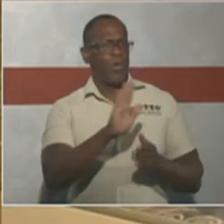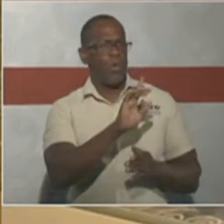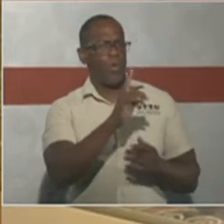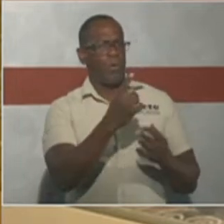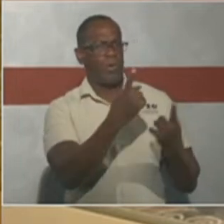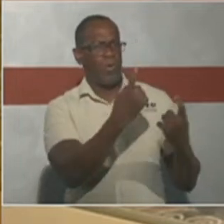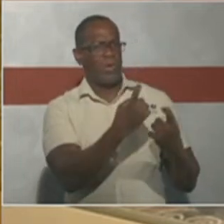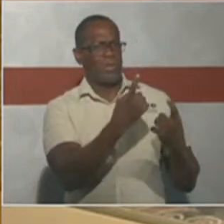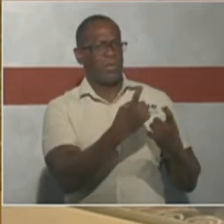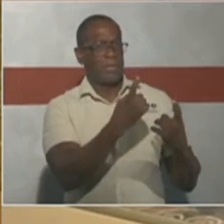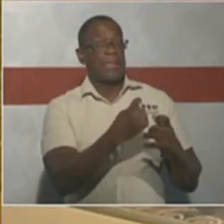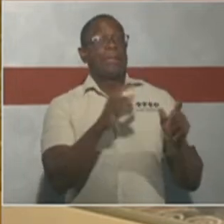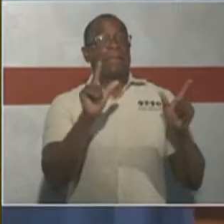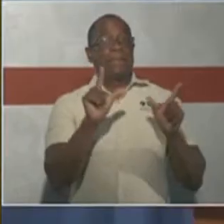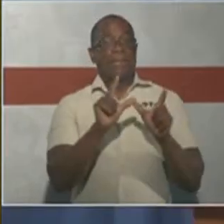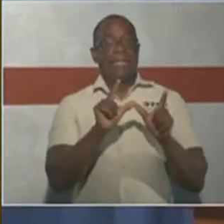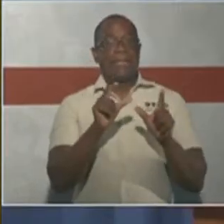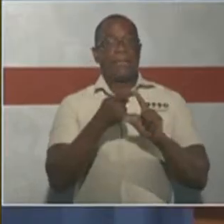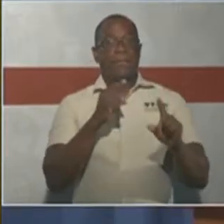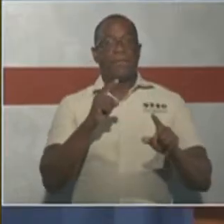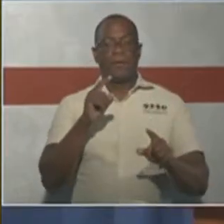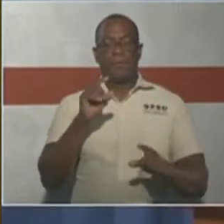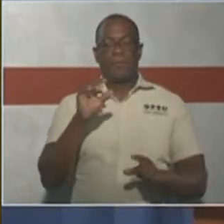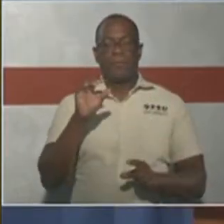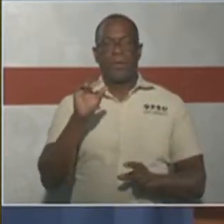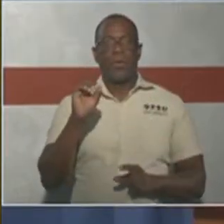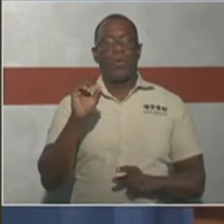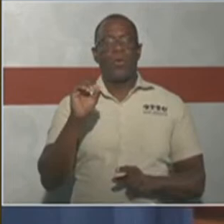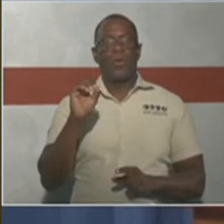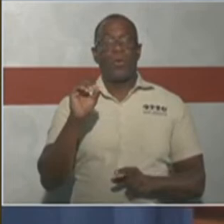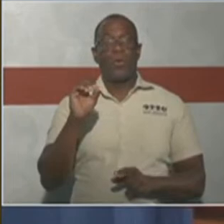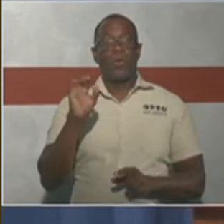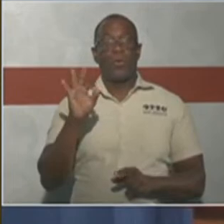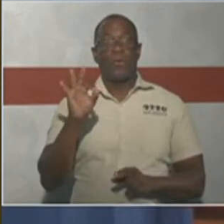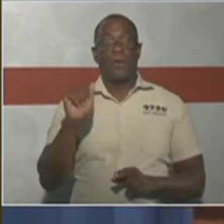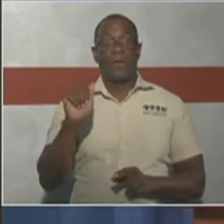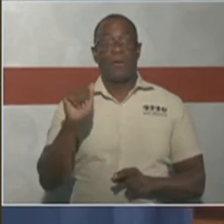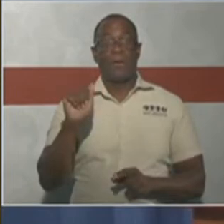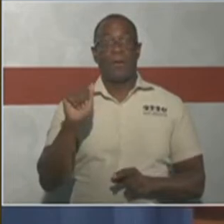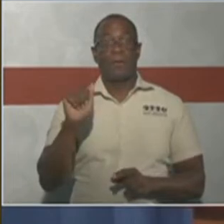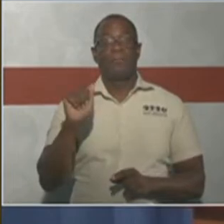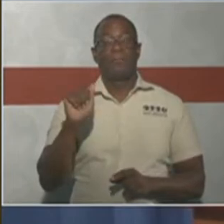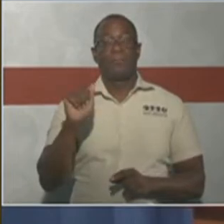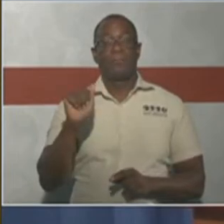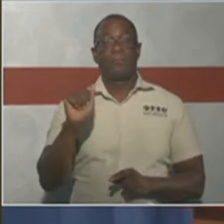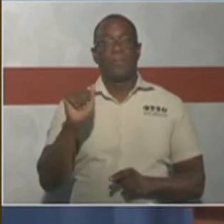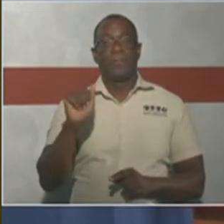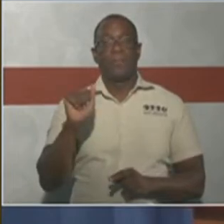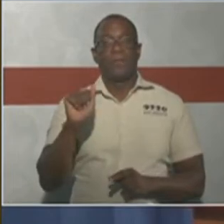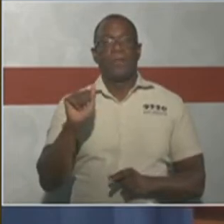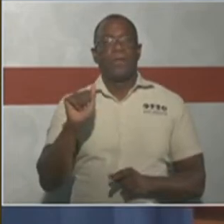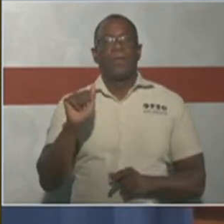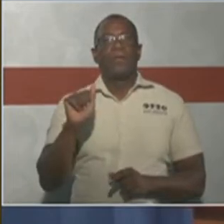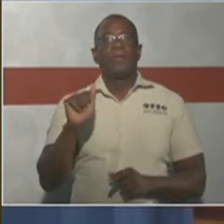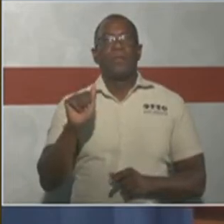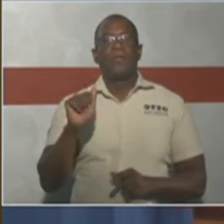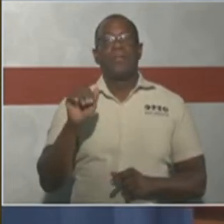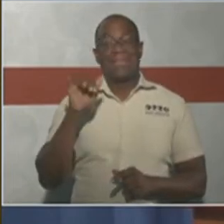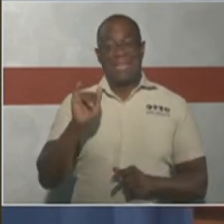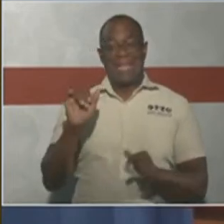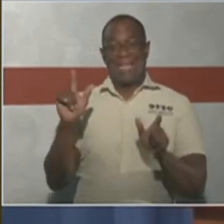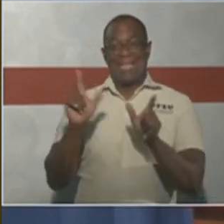asked, the license from OFAC are not any change in a position of sanctions. So it's a license